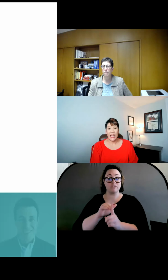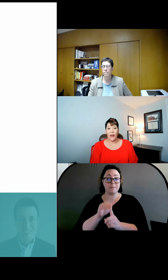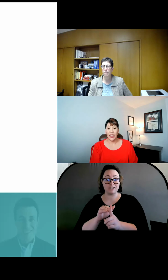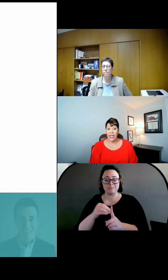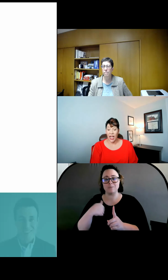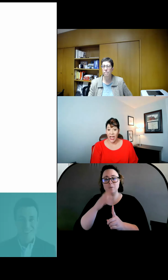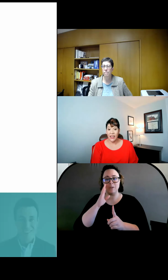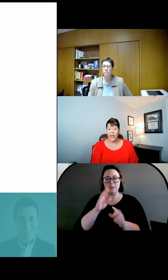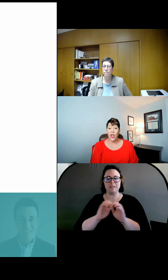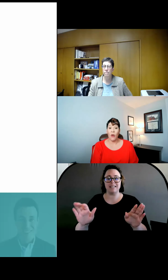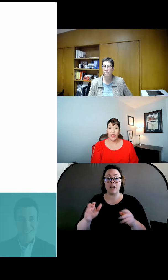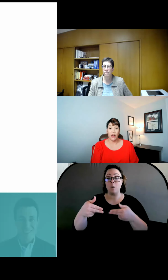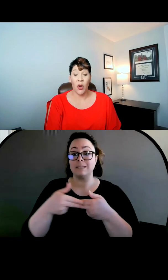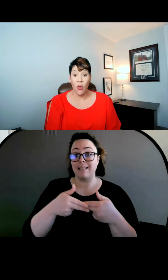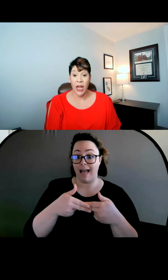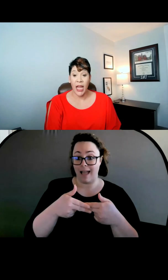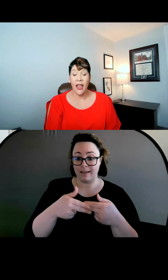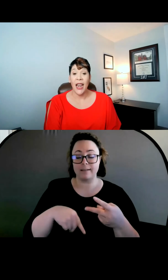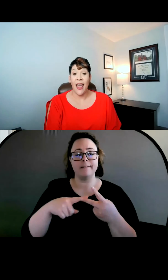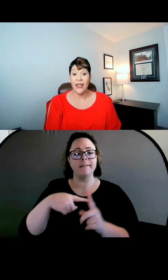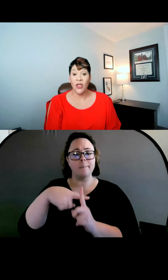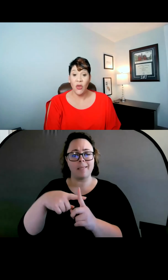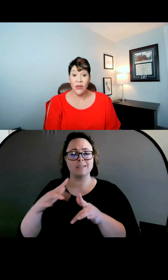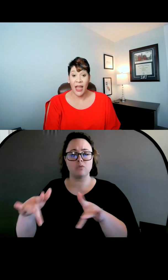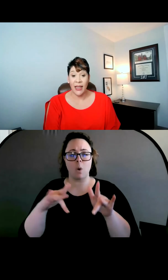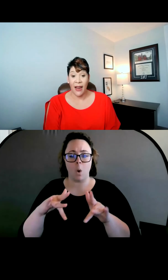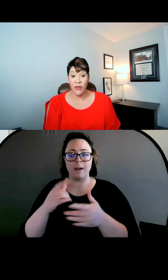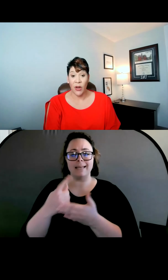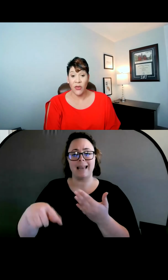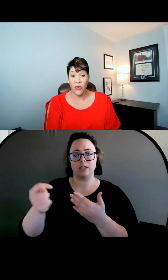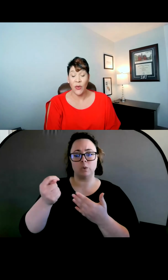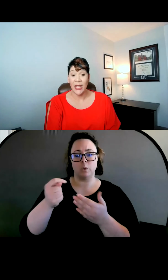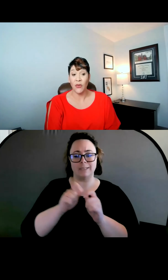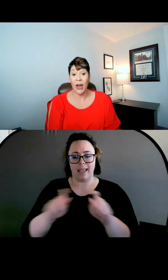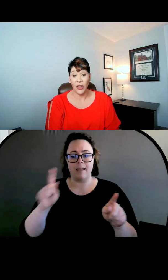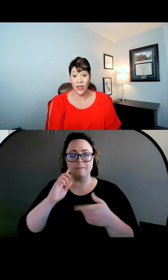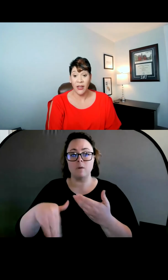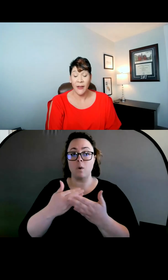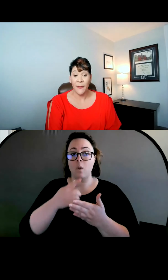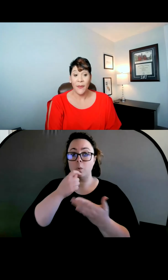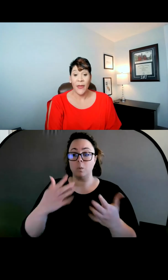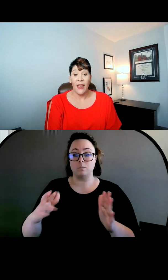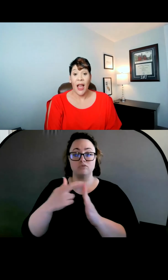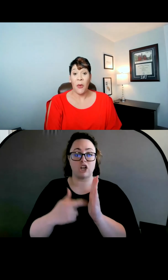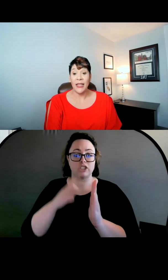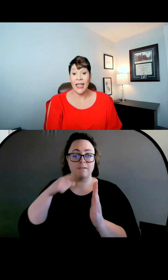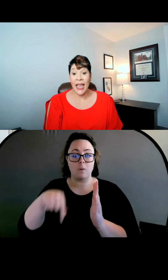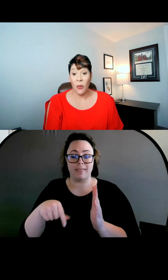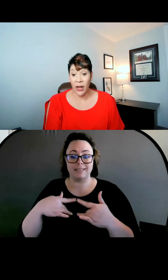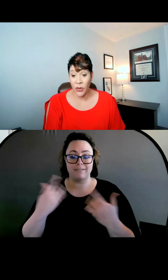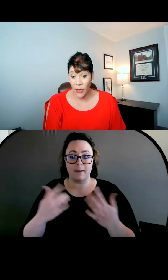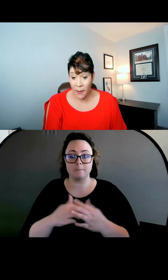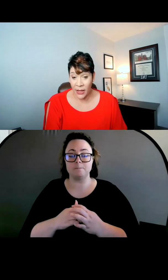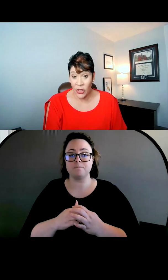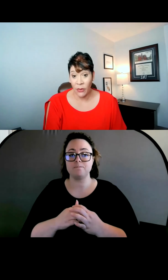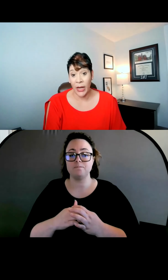will be sending out the slides along with the recording next Tuesday to everyone who is registered. I want to say